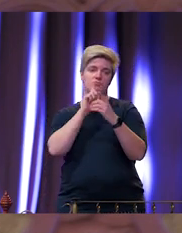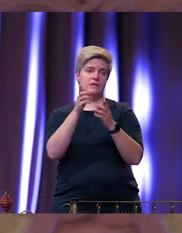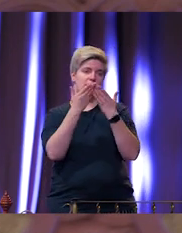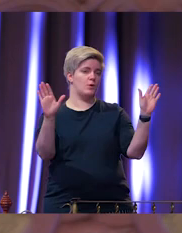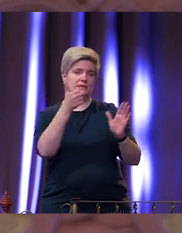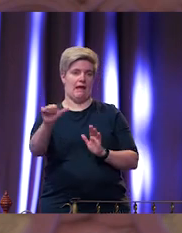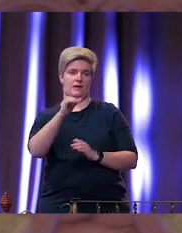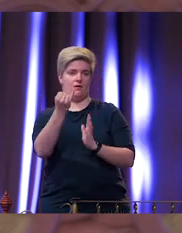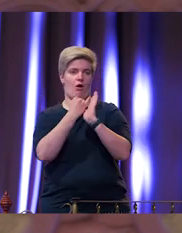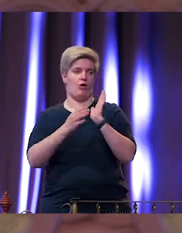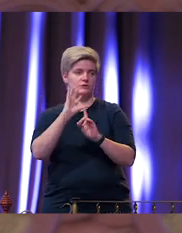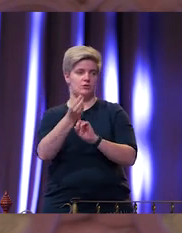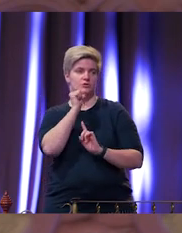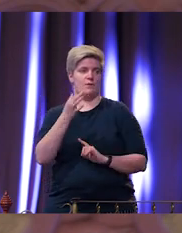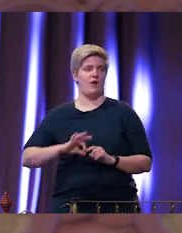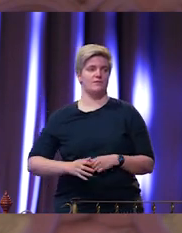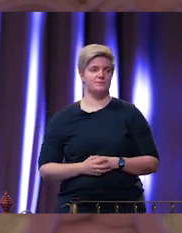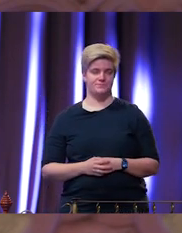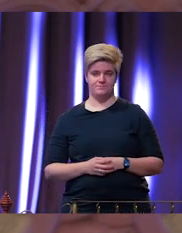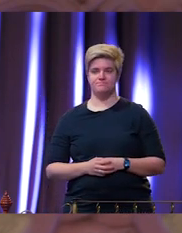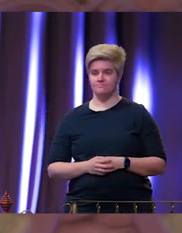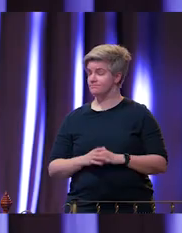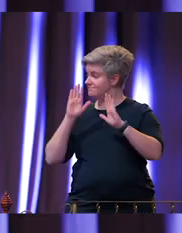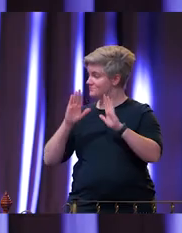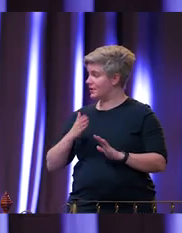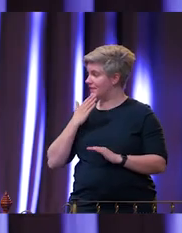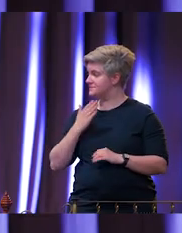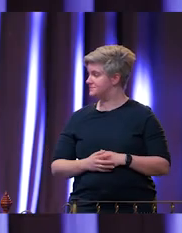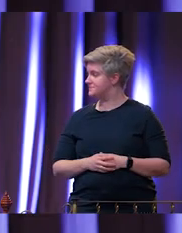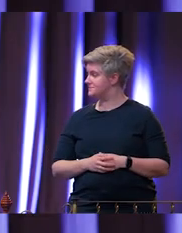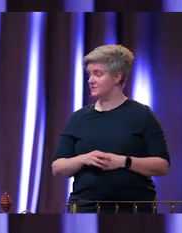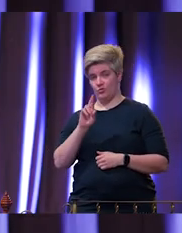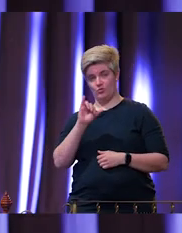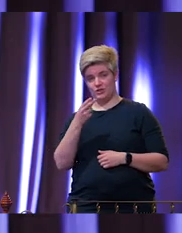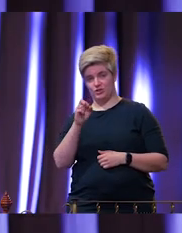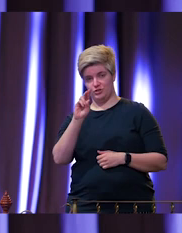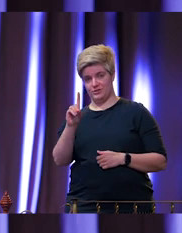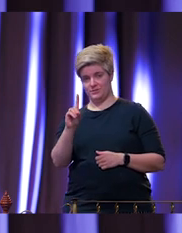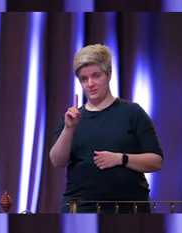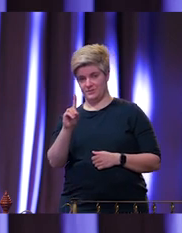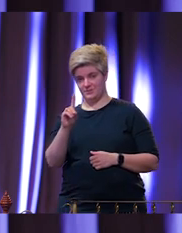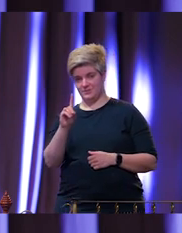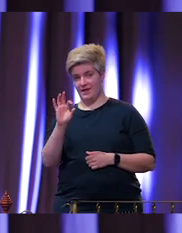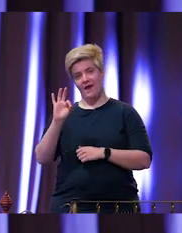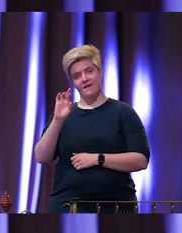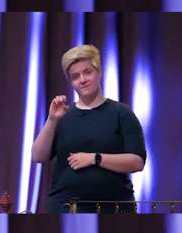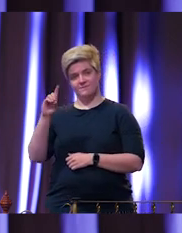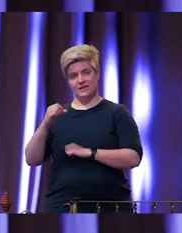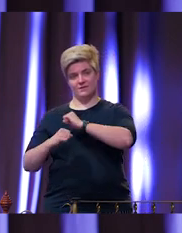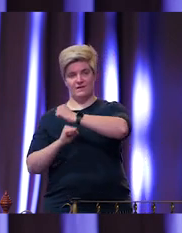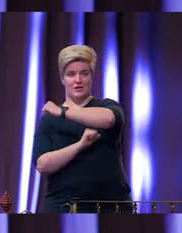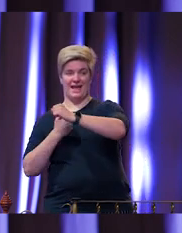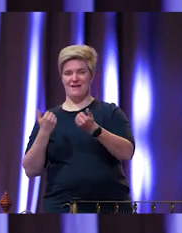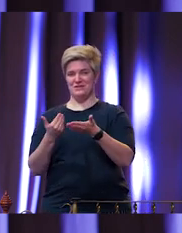culture nonprofit. Great, thanks. Richard, Field Foundation has a new partner. It's